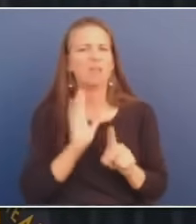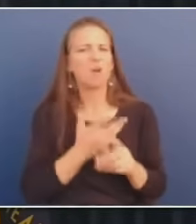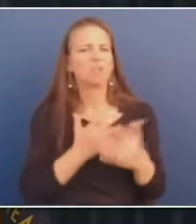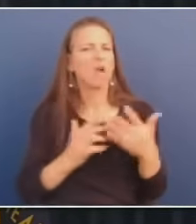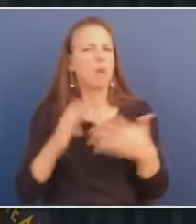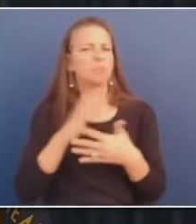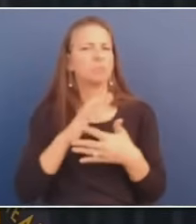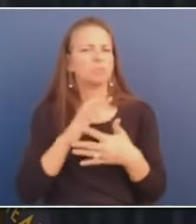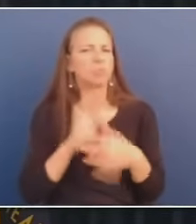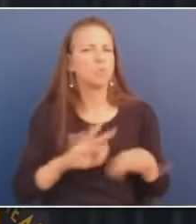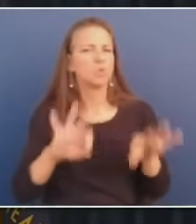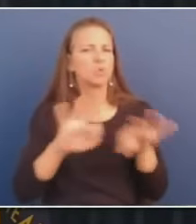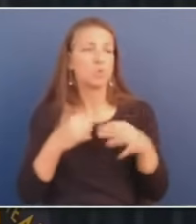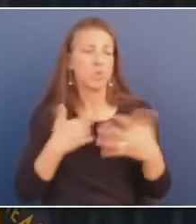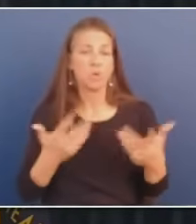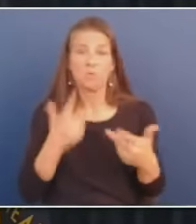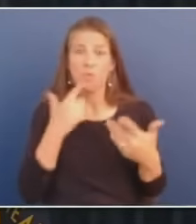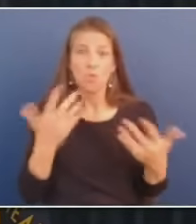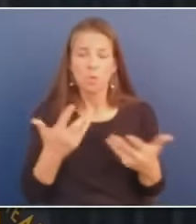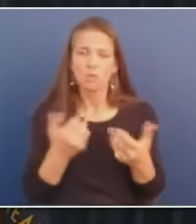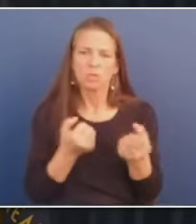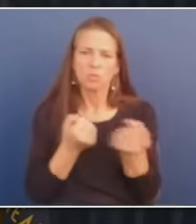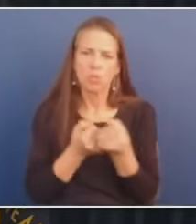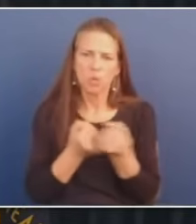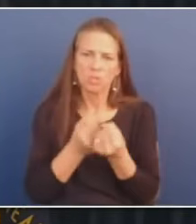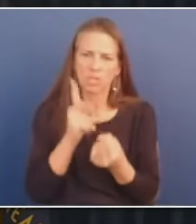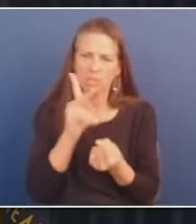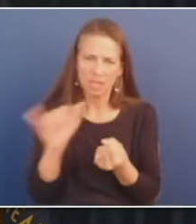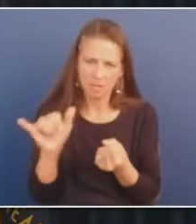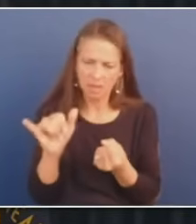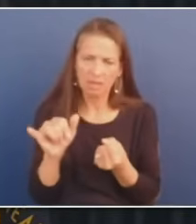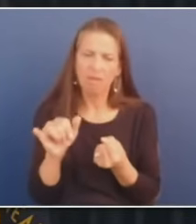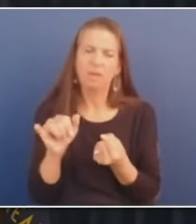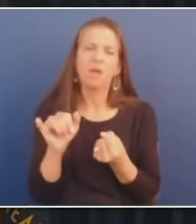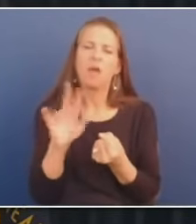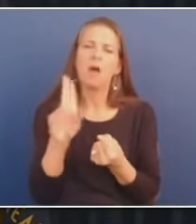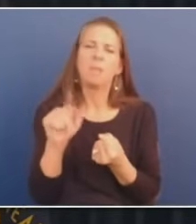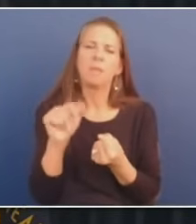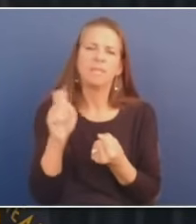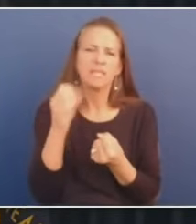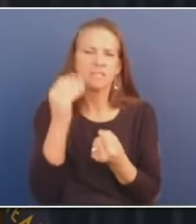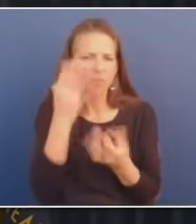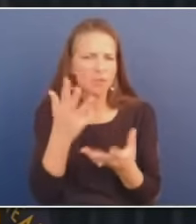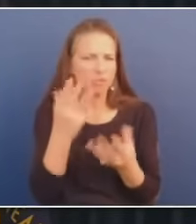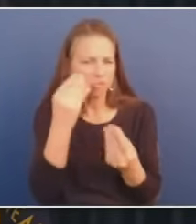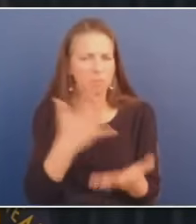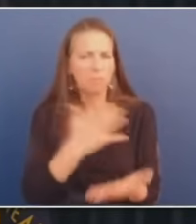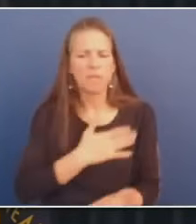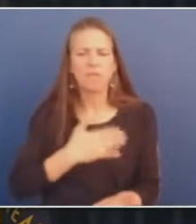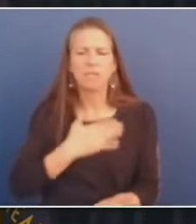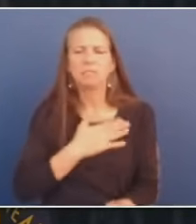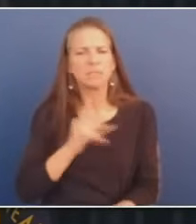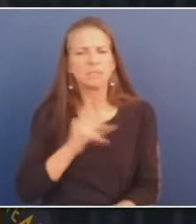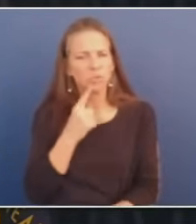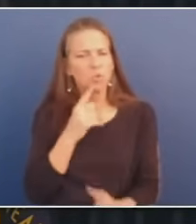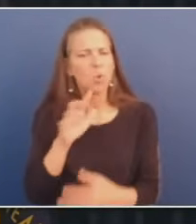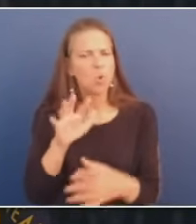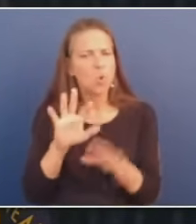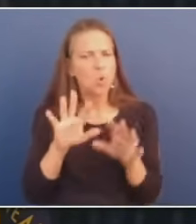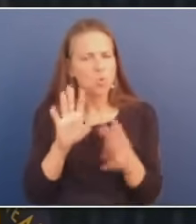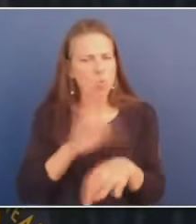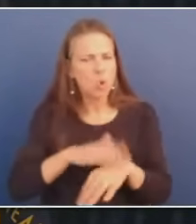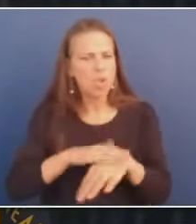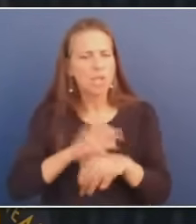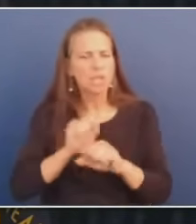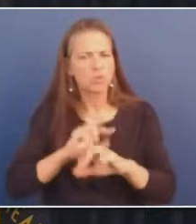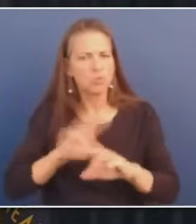support the citizens of the Commonwealth and provide the most updated information that we have. Please take all warnings seriously and prepare accordingly. We